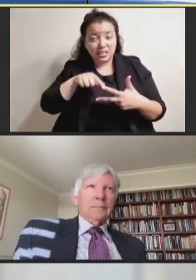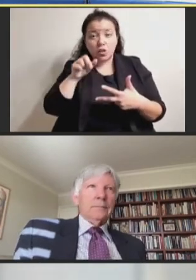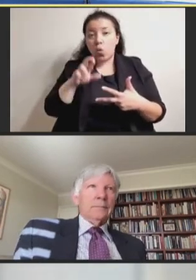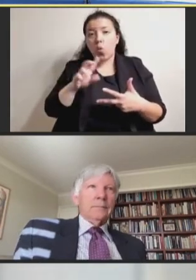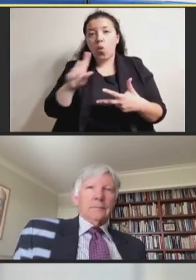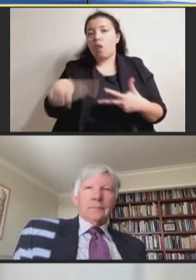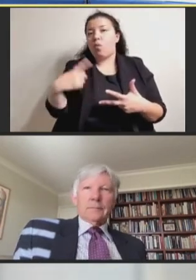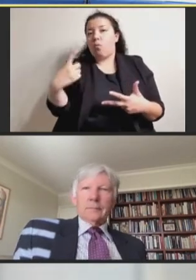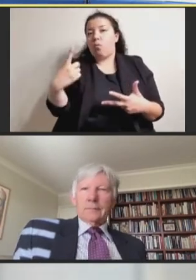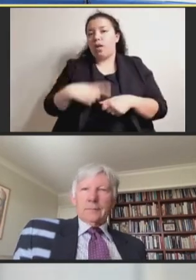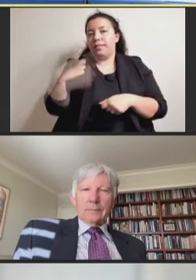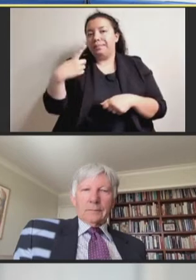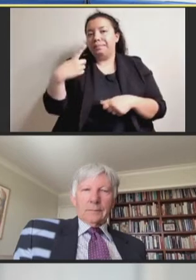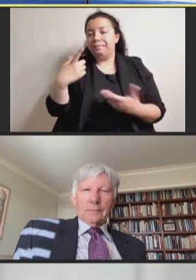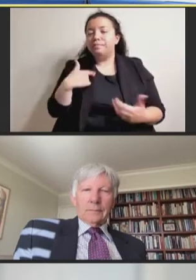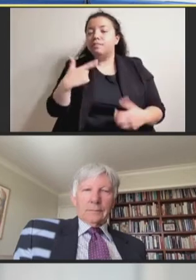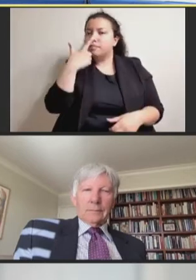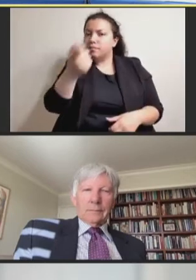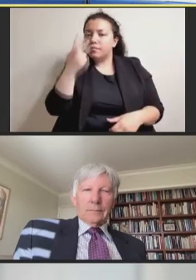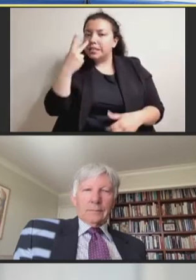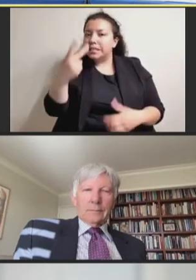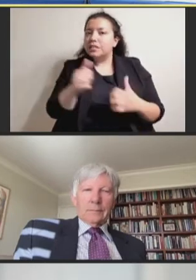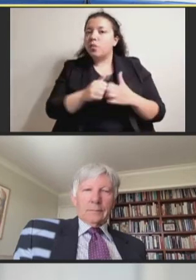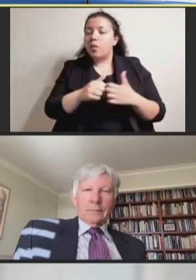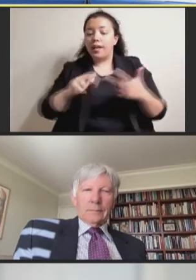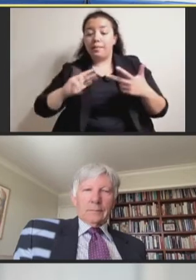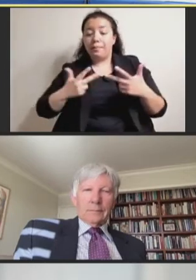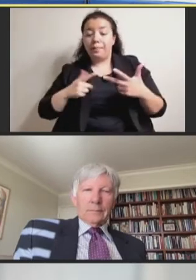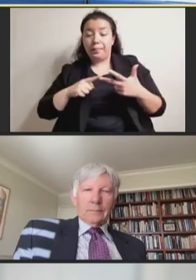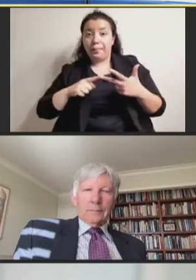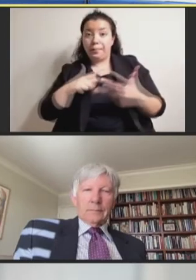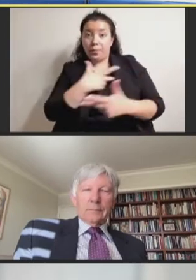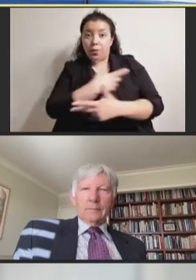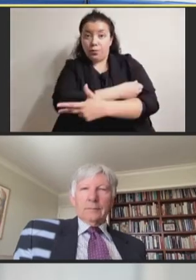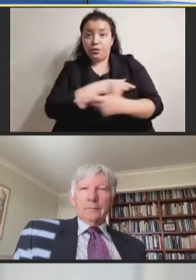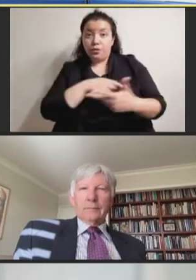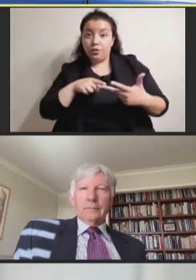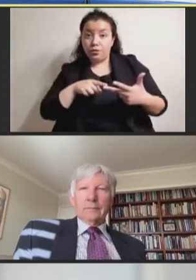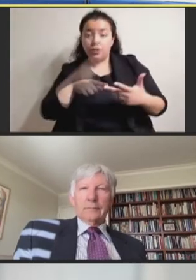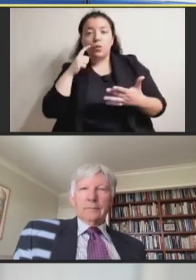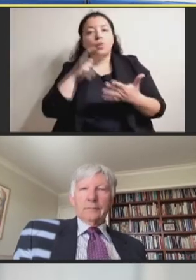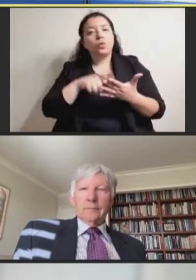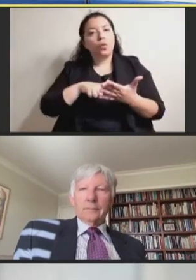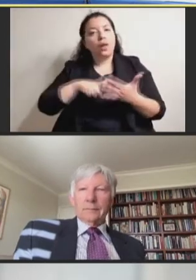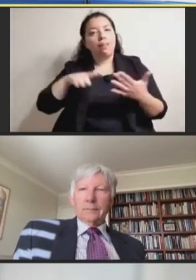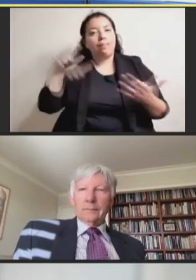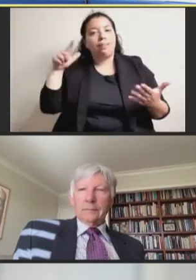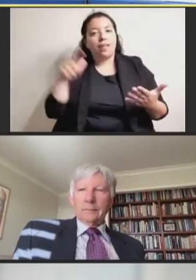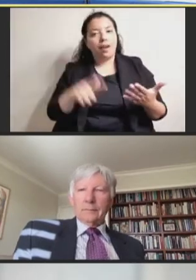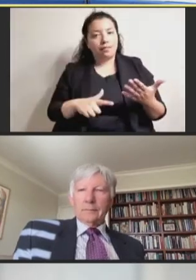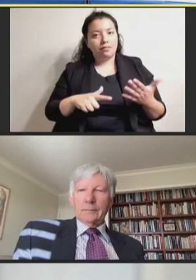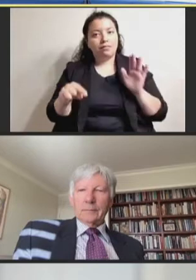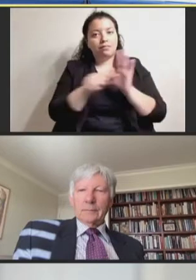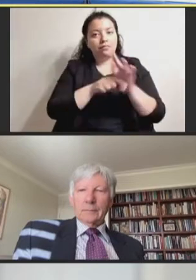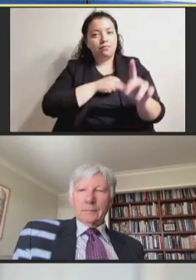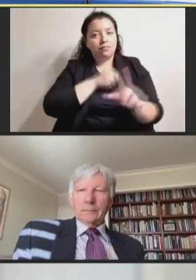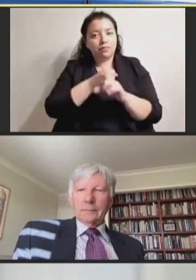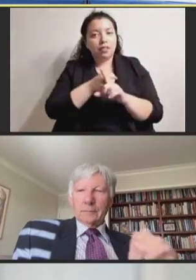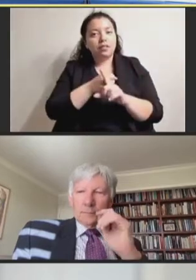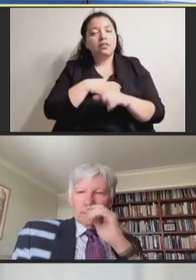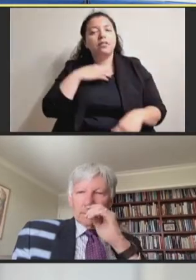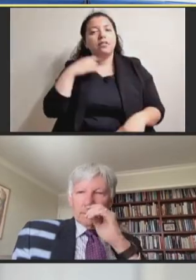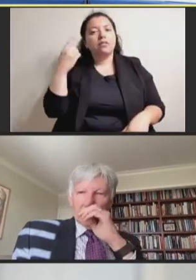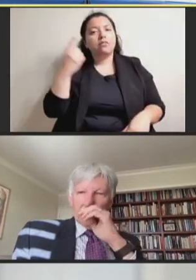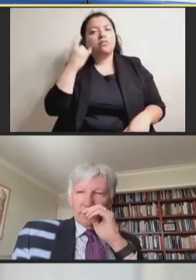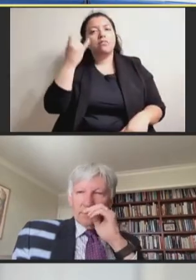boosters that the incidence of side effects seems to be lower. And I wondered if that's